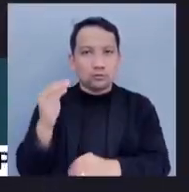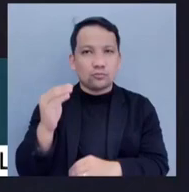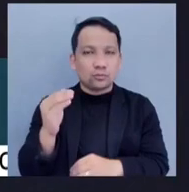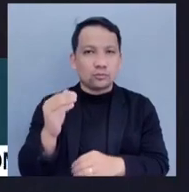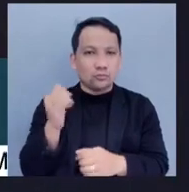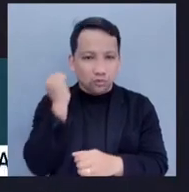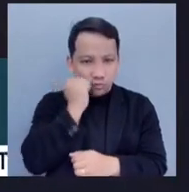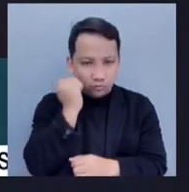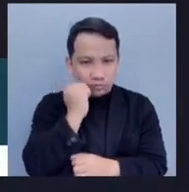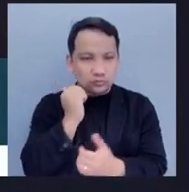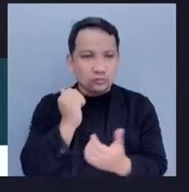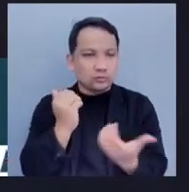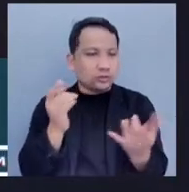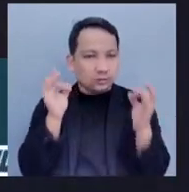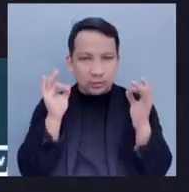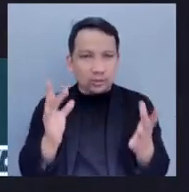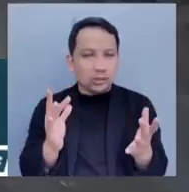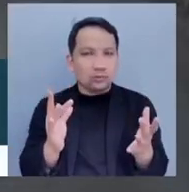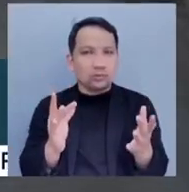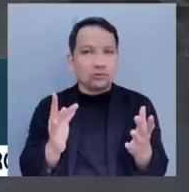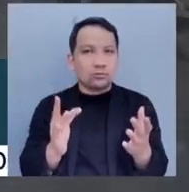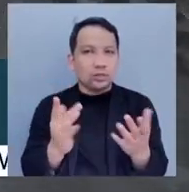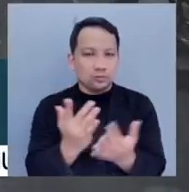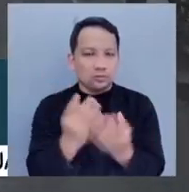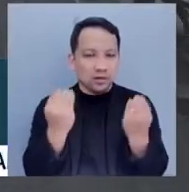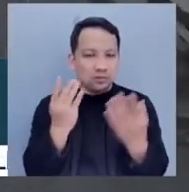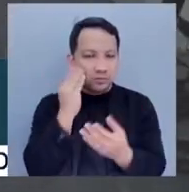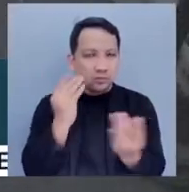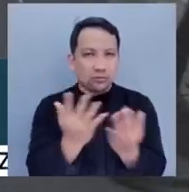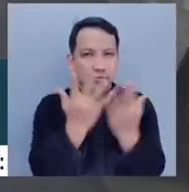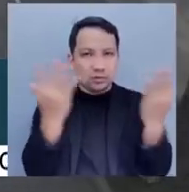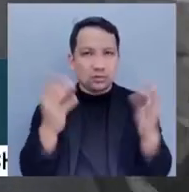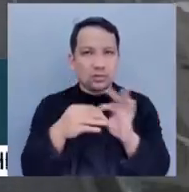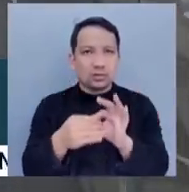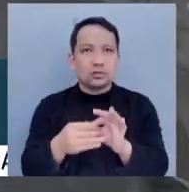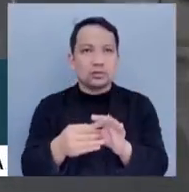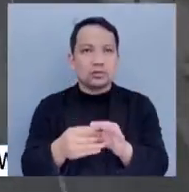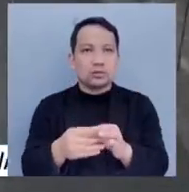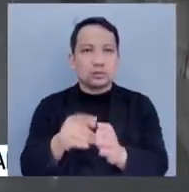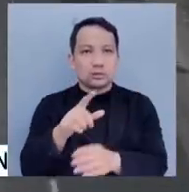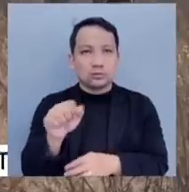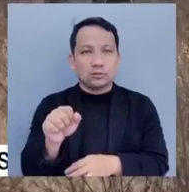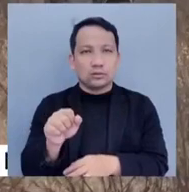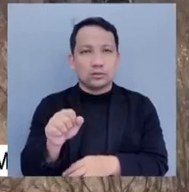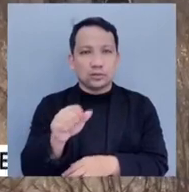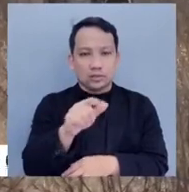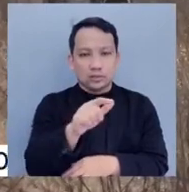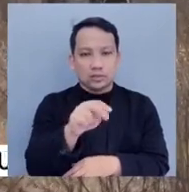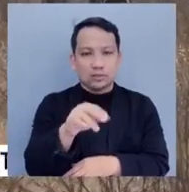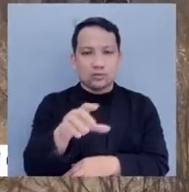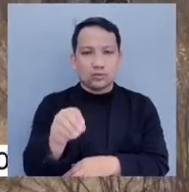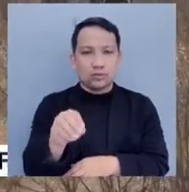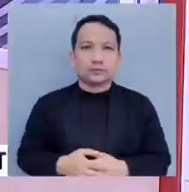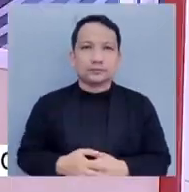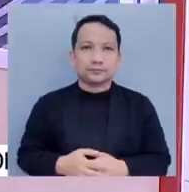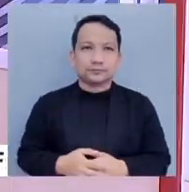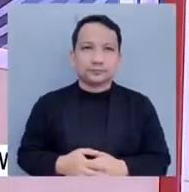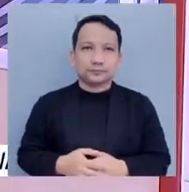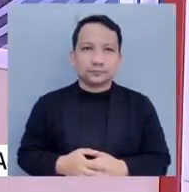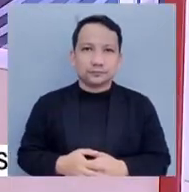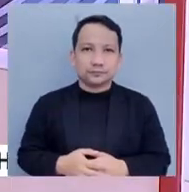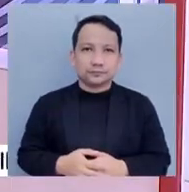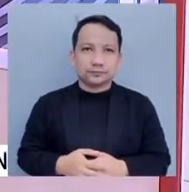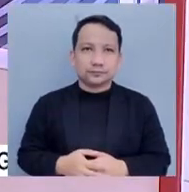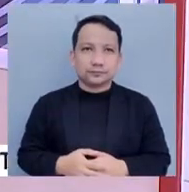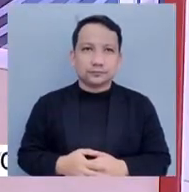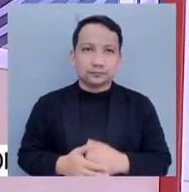and aggressive wildfires. Frangelina Bogdasaran in Los Angeles, NRI's VOA News. Well,